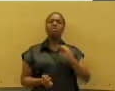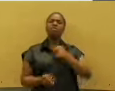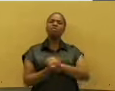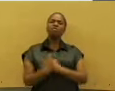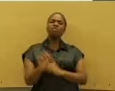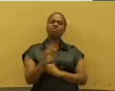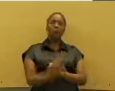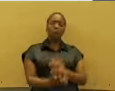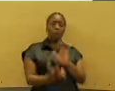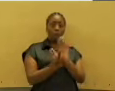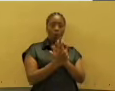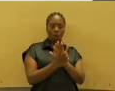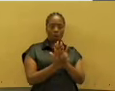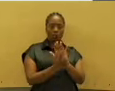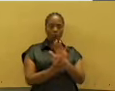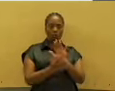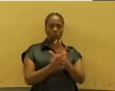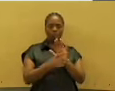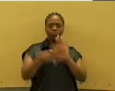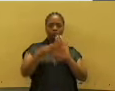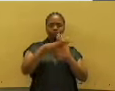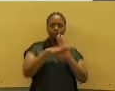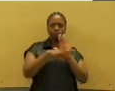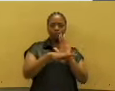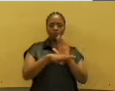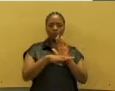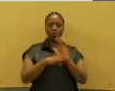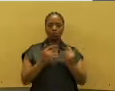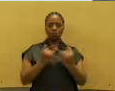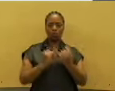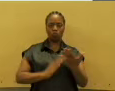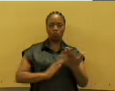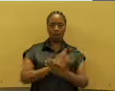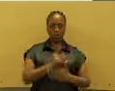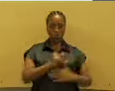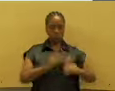laws and policies that support sexual rights or restrict and punish